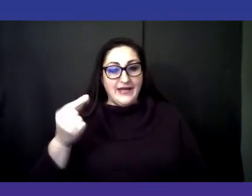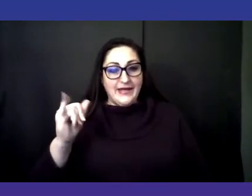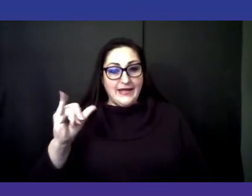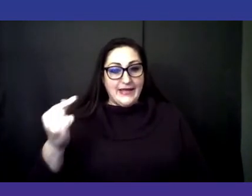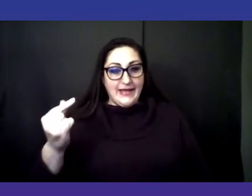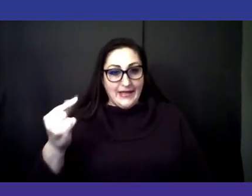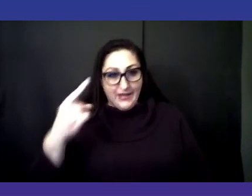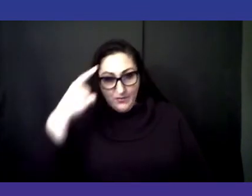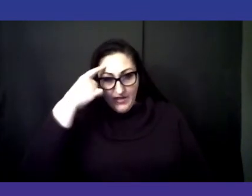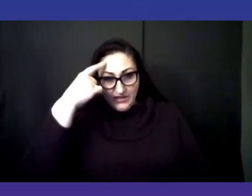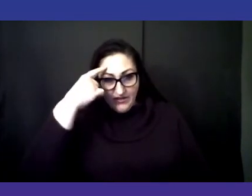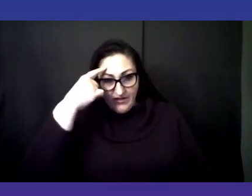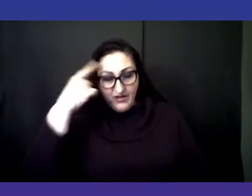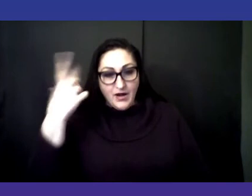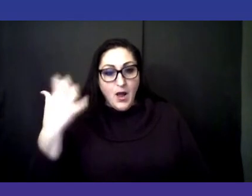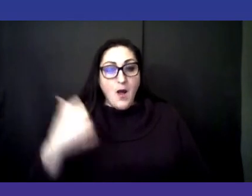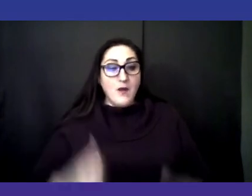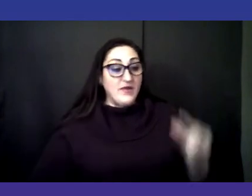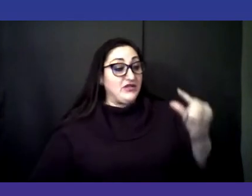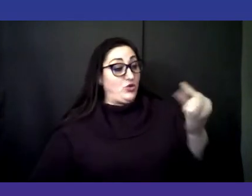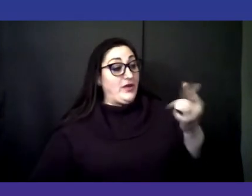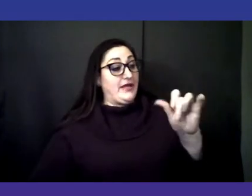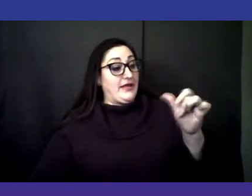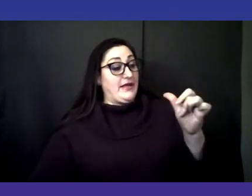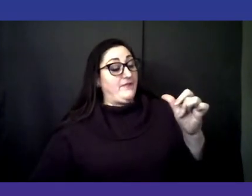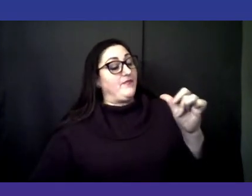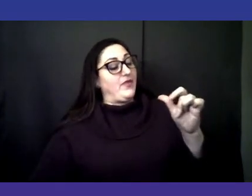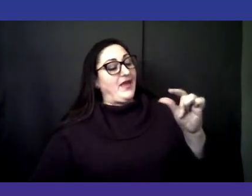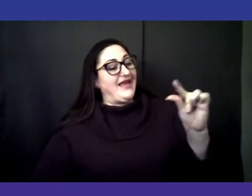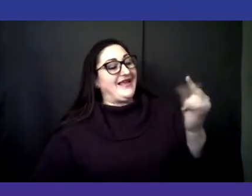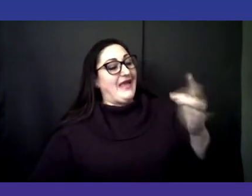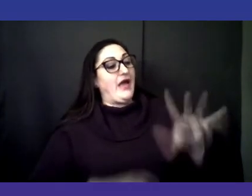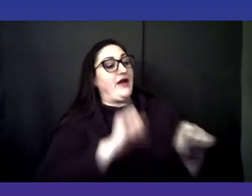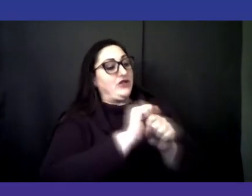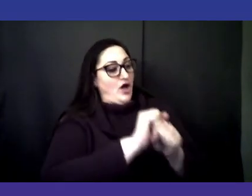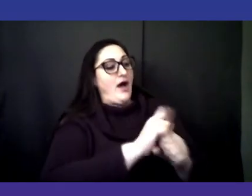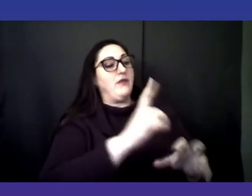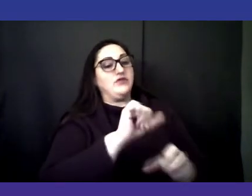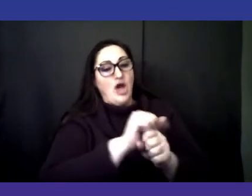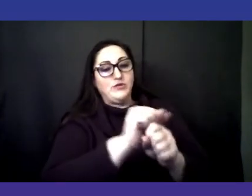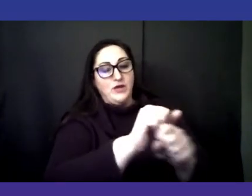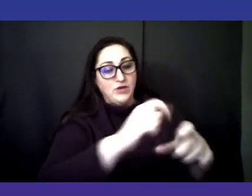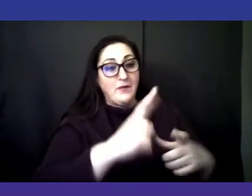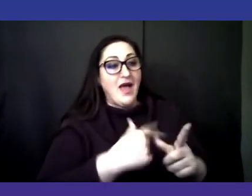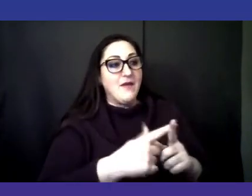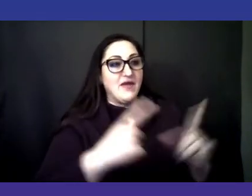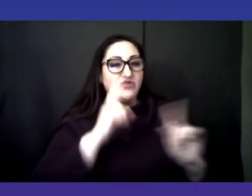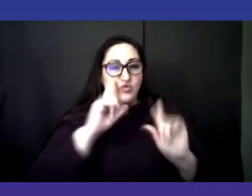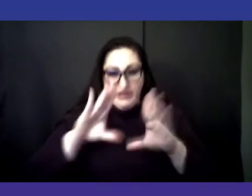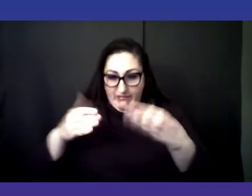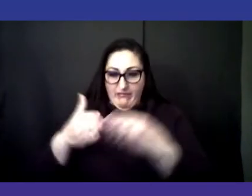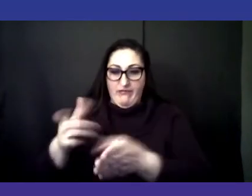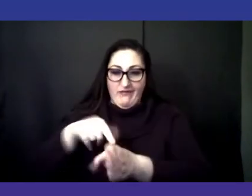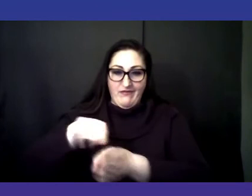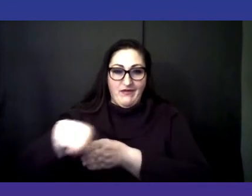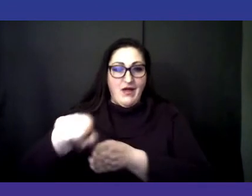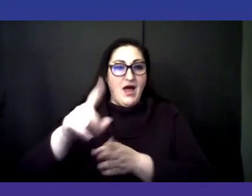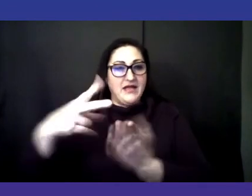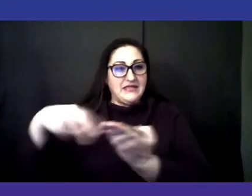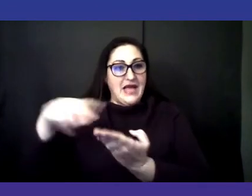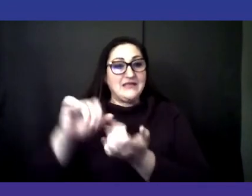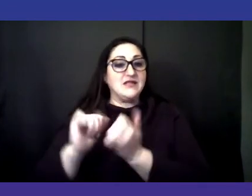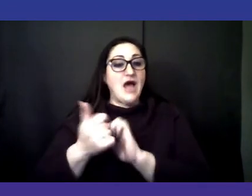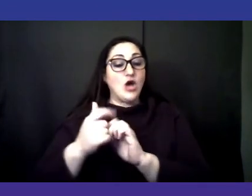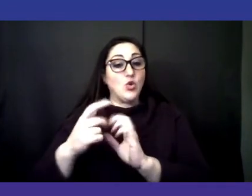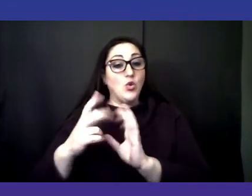dance as a way to really build communities and companies. So what we've done is we have open rehearsals where when a company is not performing,